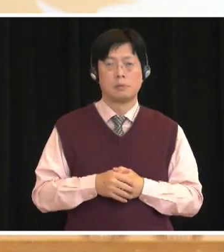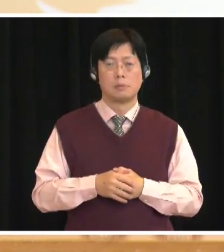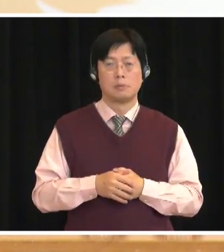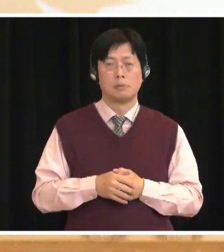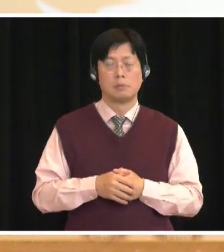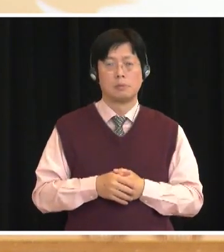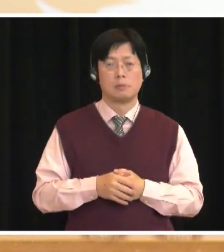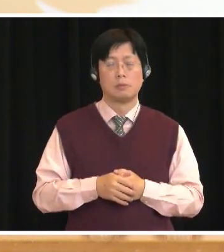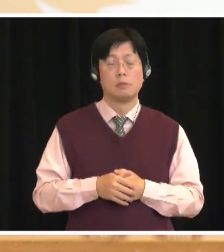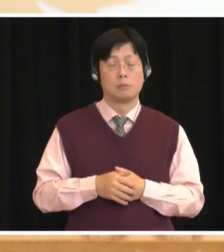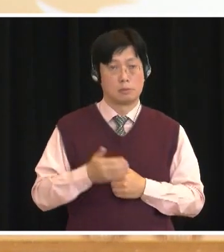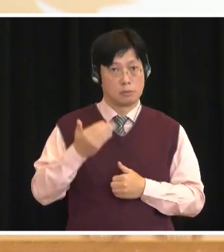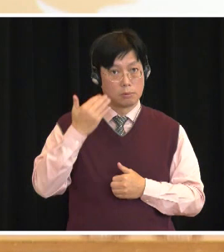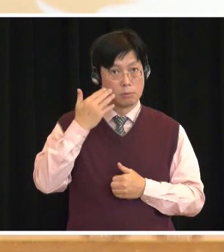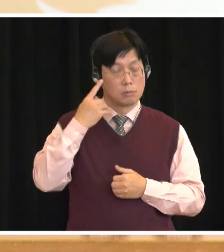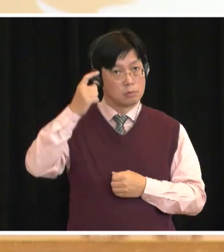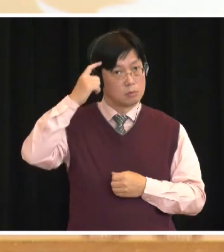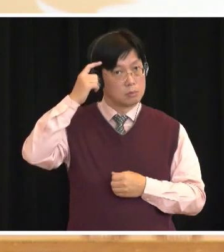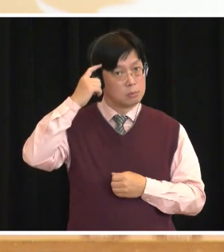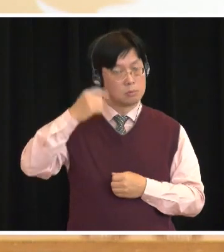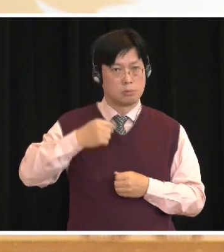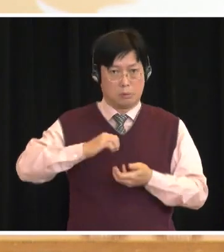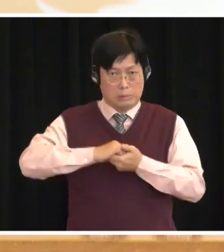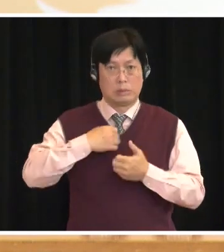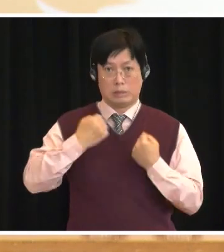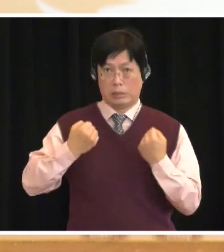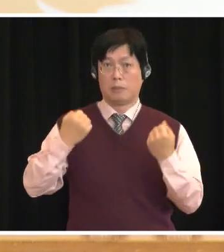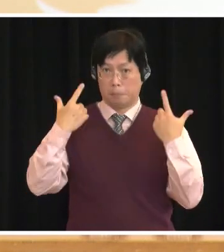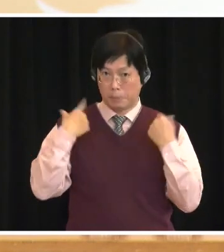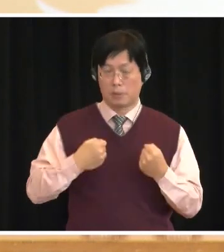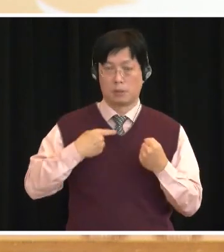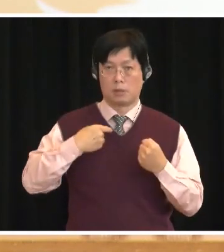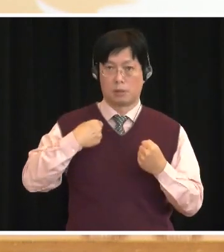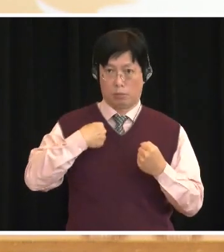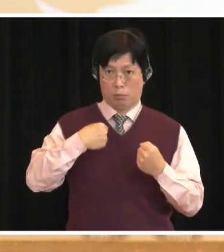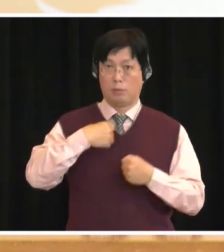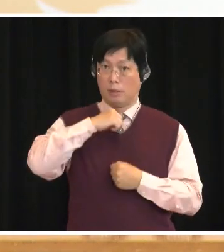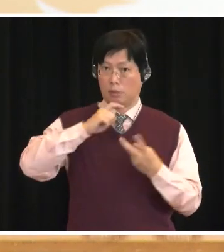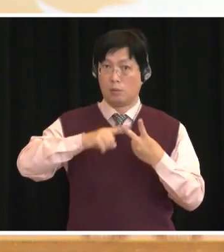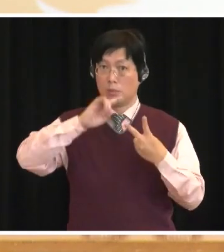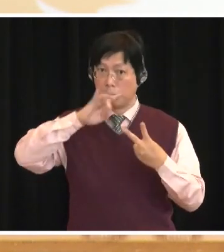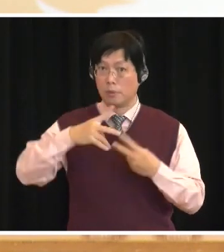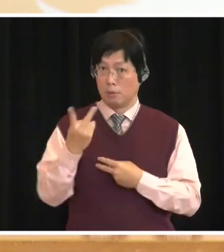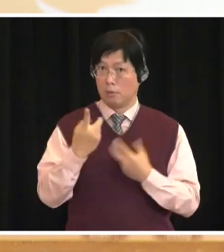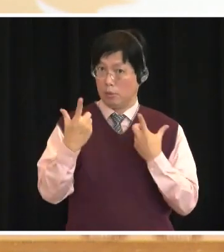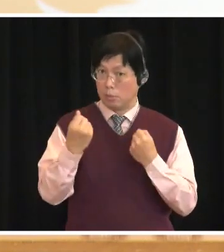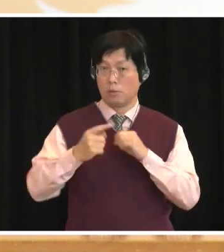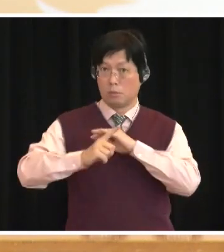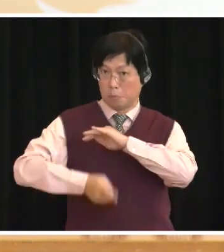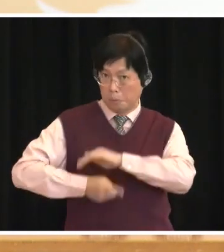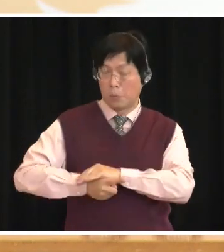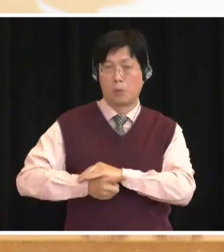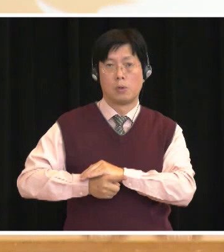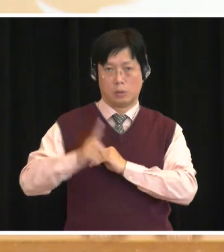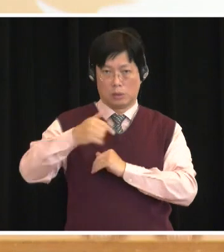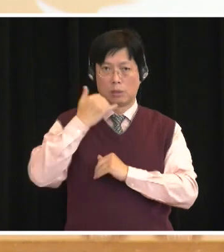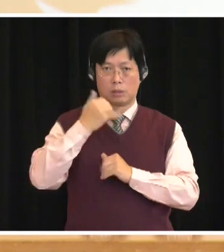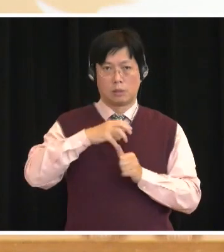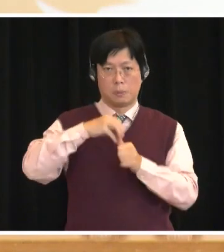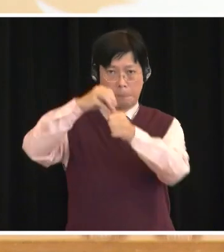That's about the enforcement, the law enforcement related to sexual exploitation of children. The